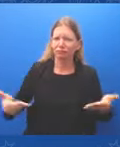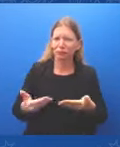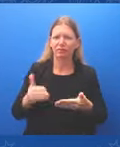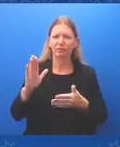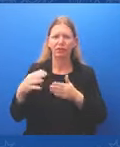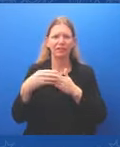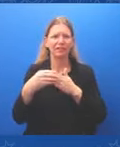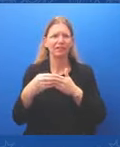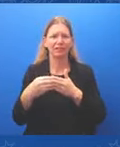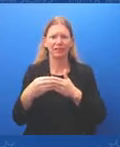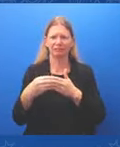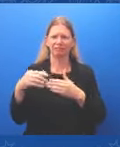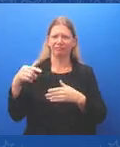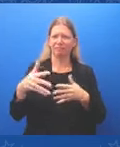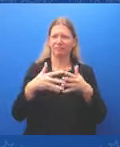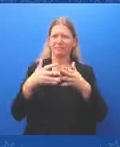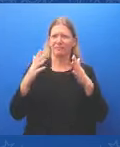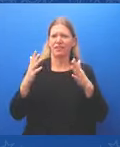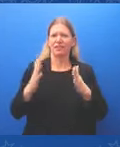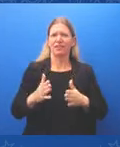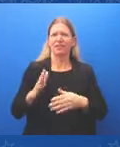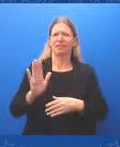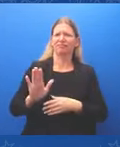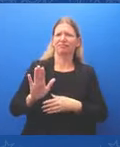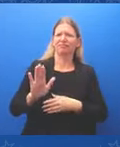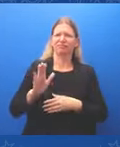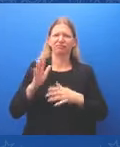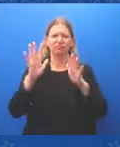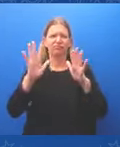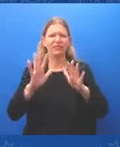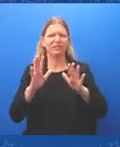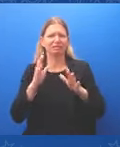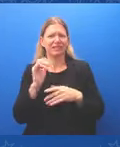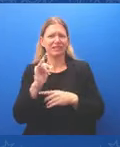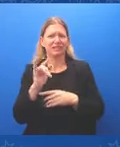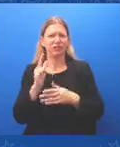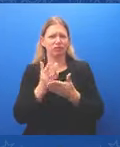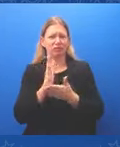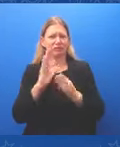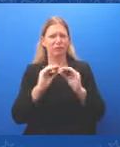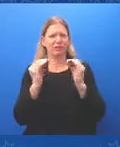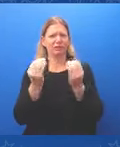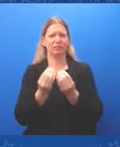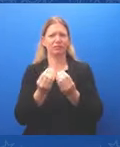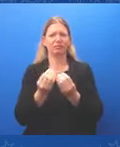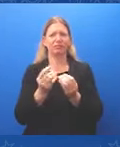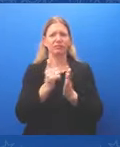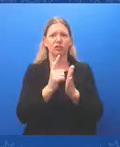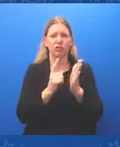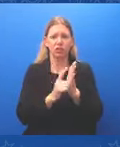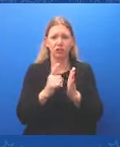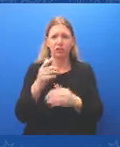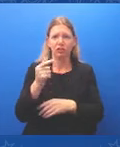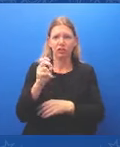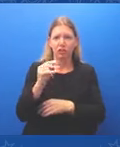organizations. Attorney General Garland, haven't seen you in a long while. Good to see you. Secretary of Homeland, you think I'm kidding? I'm